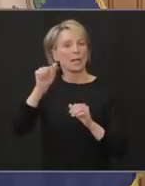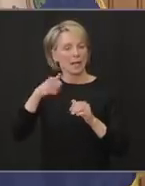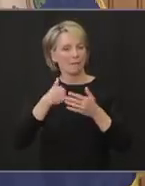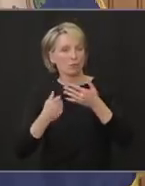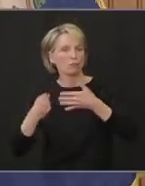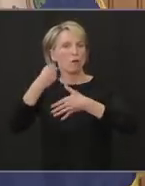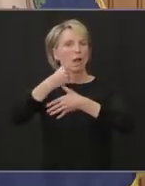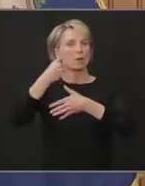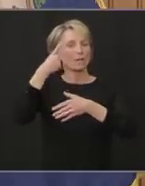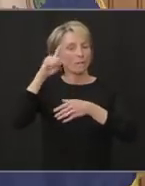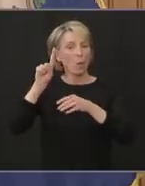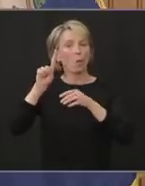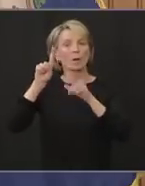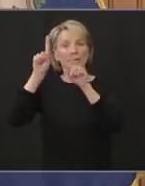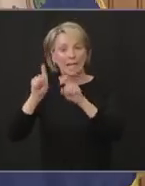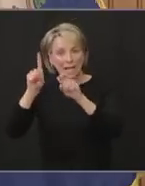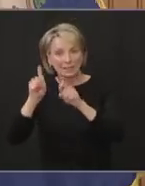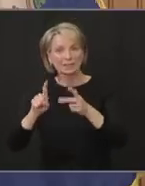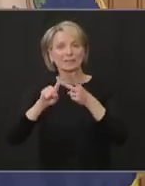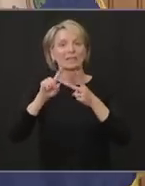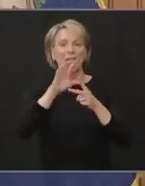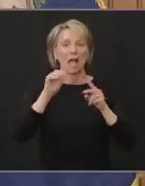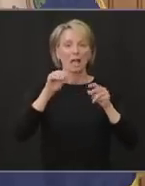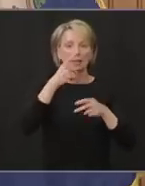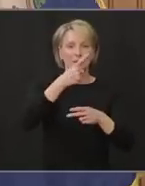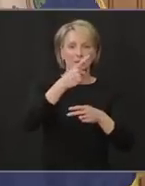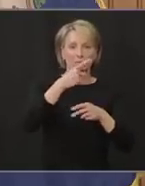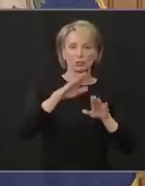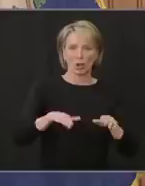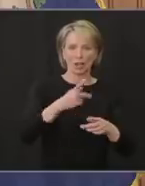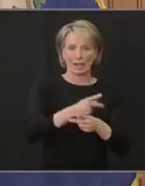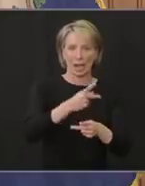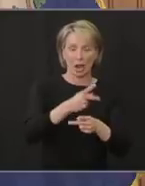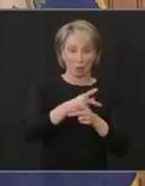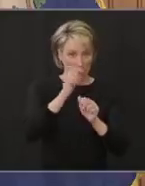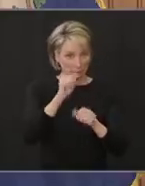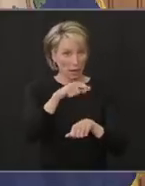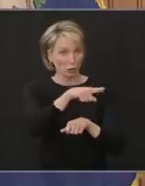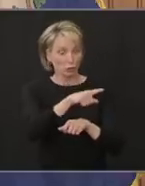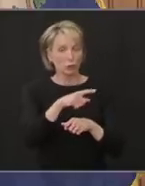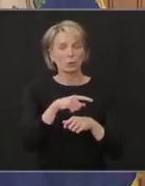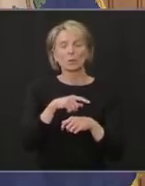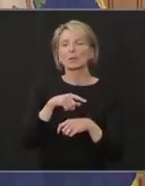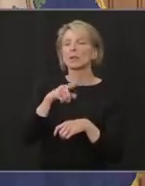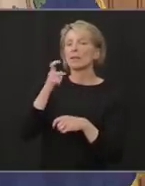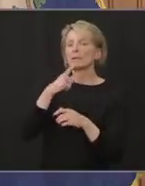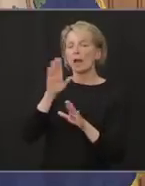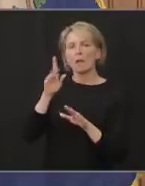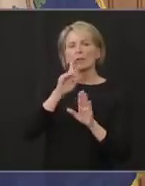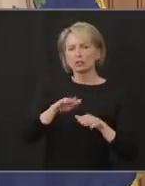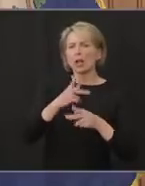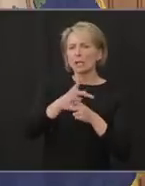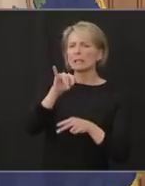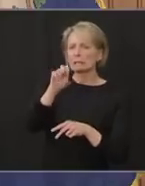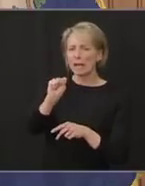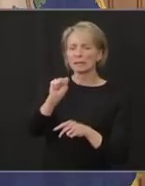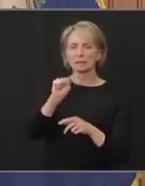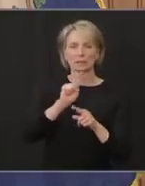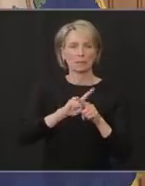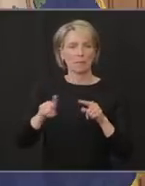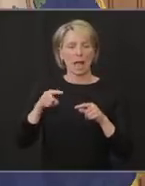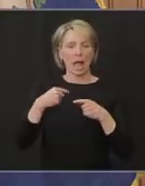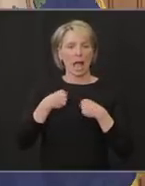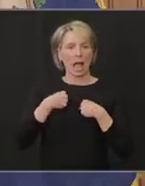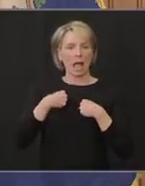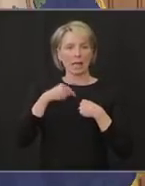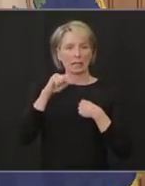to childcare? Look, the child care, yes. I'm not in a position to give away priority testing right